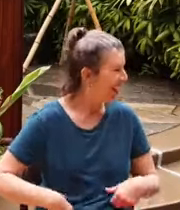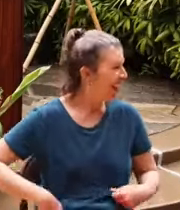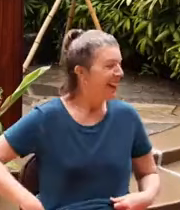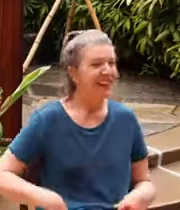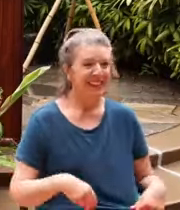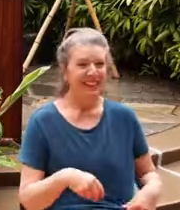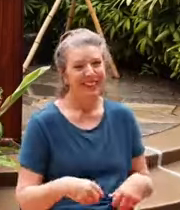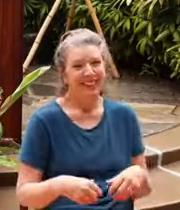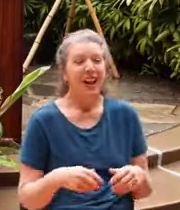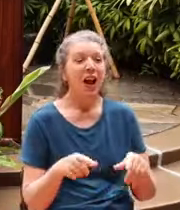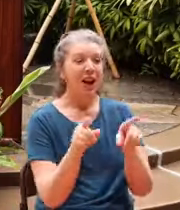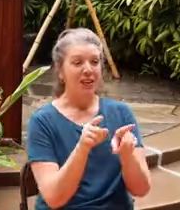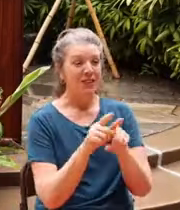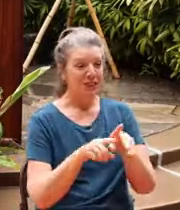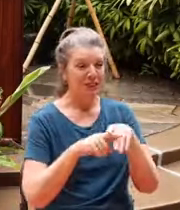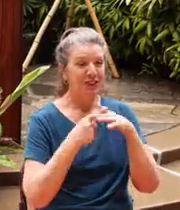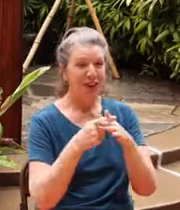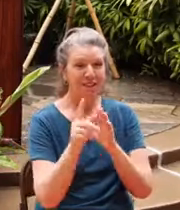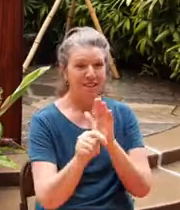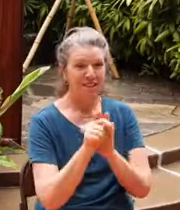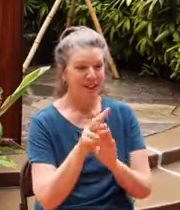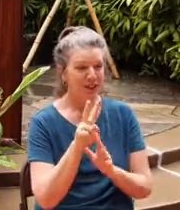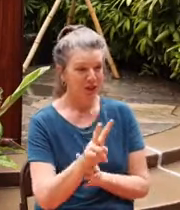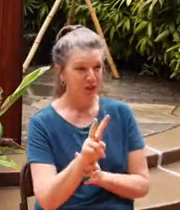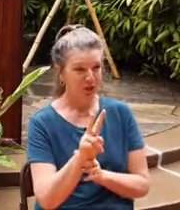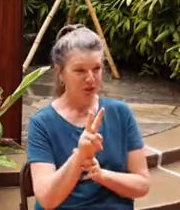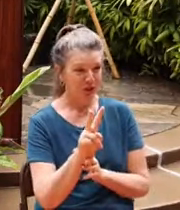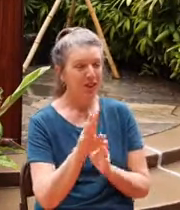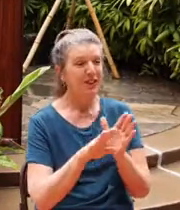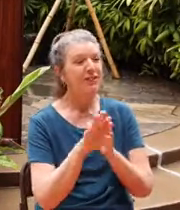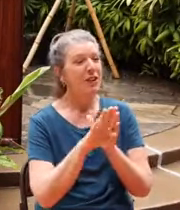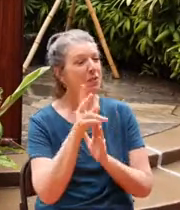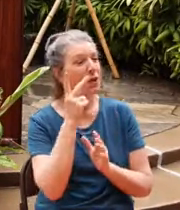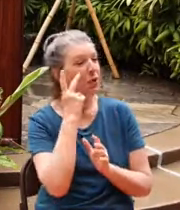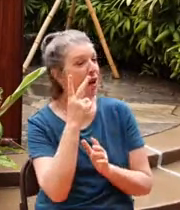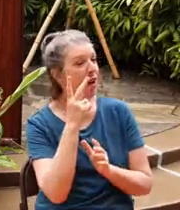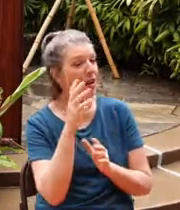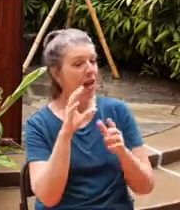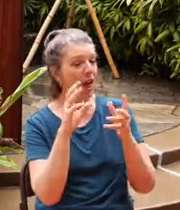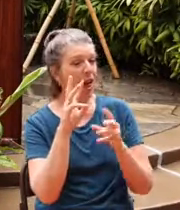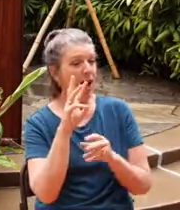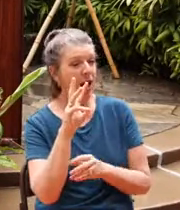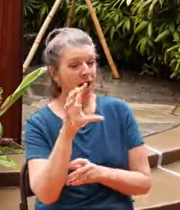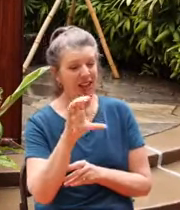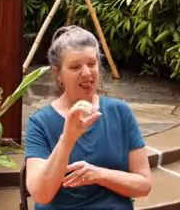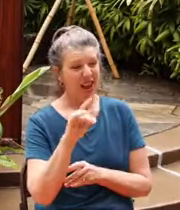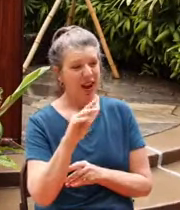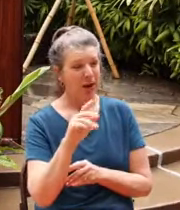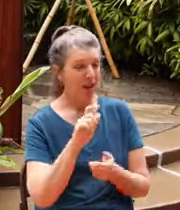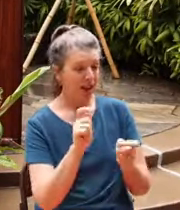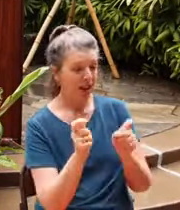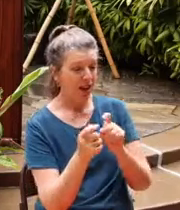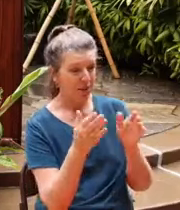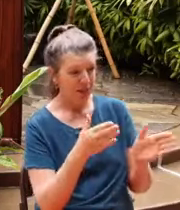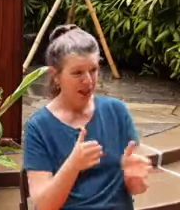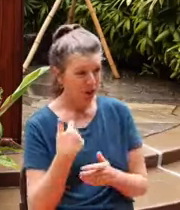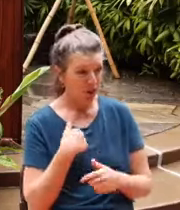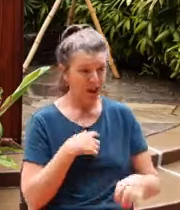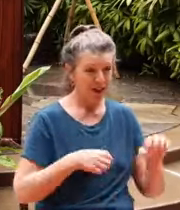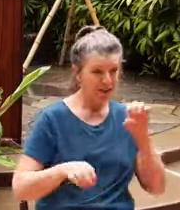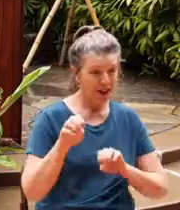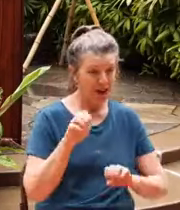We are also entering phase two of developing Kauai's climate adaptation plan as we evaluate the threat